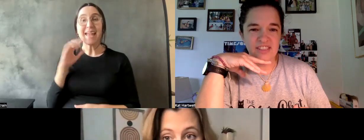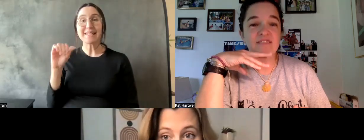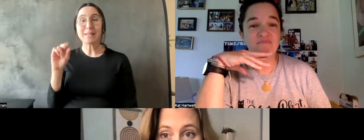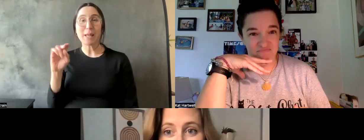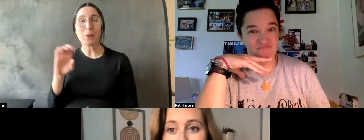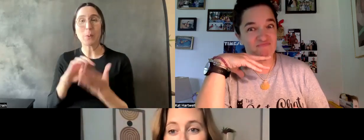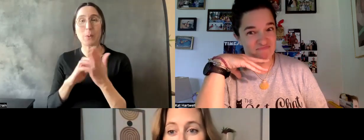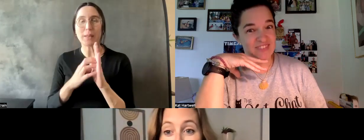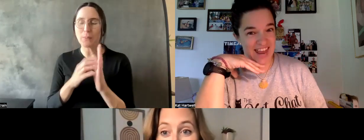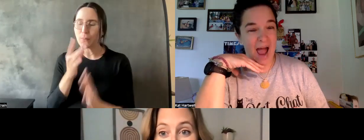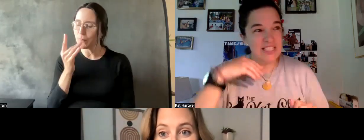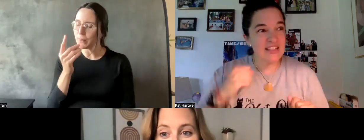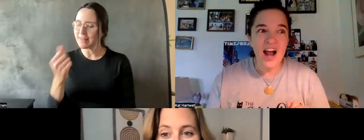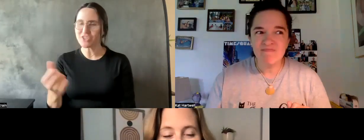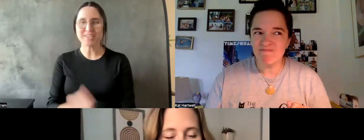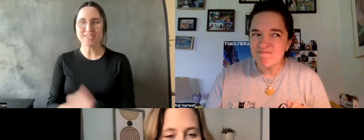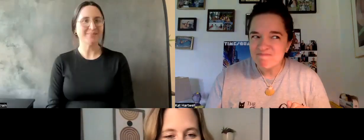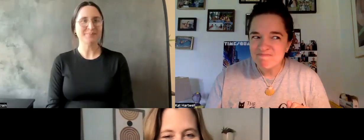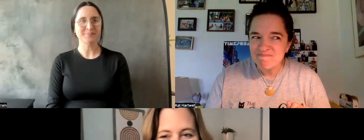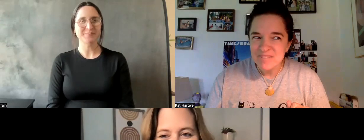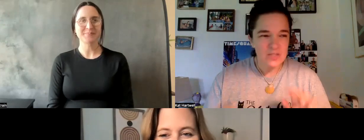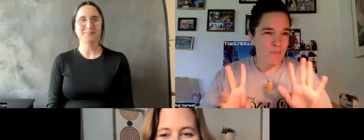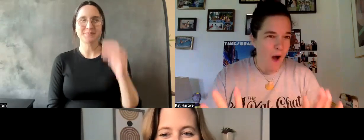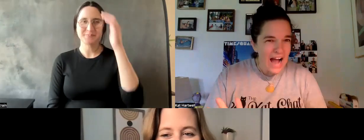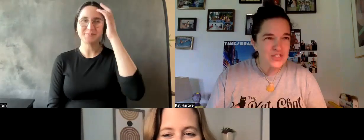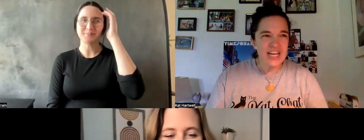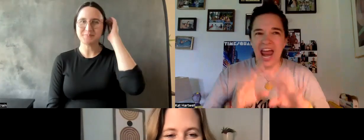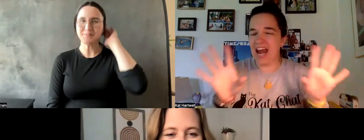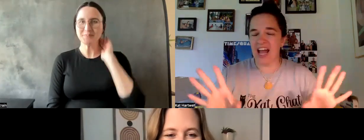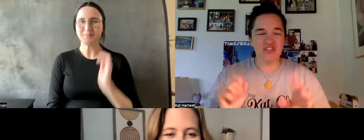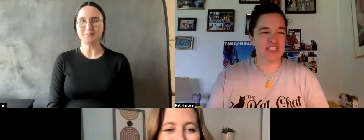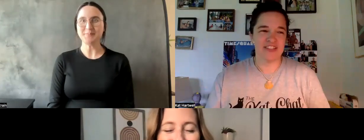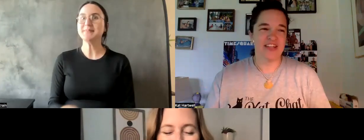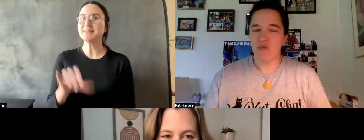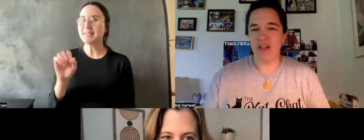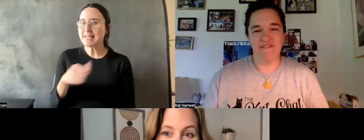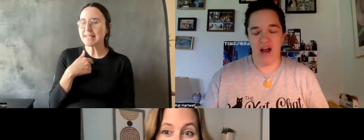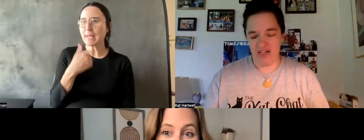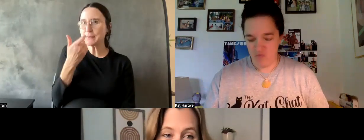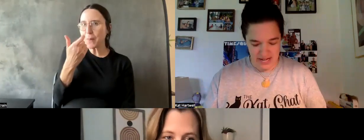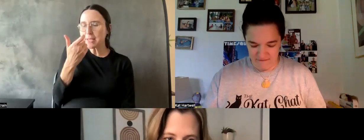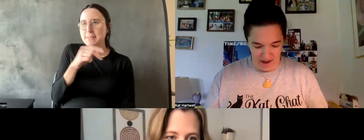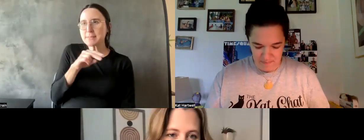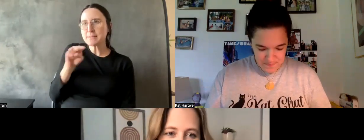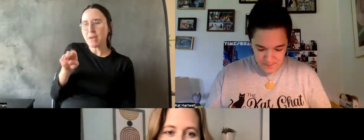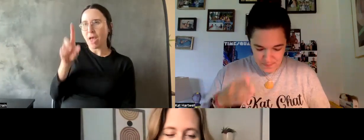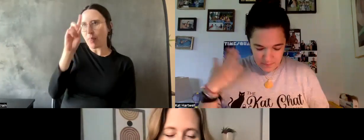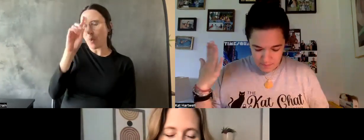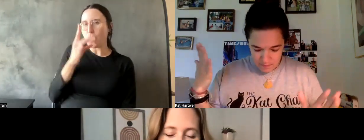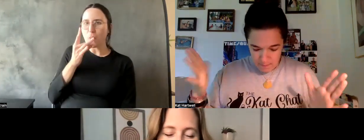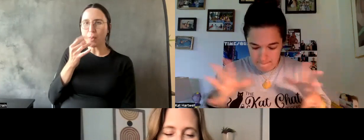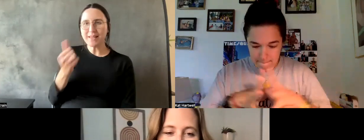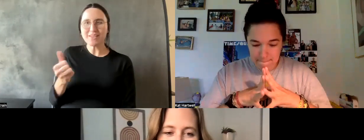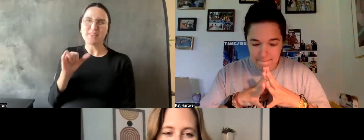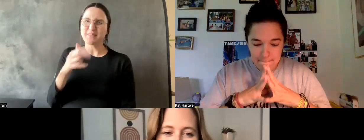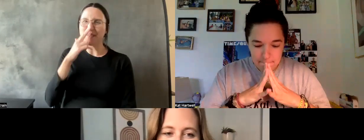delicious. Delicious. Yeah, it's like, I'm watching it and just really fun, really fun. Yeah, it